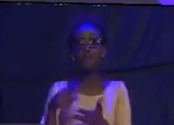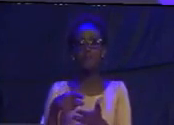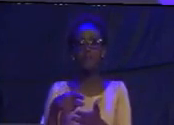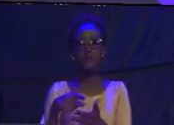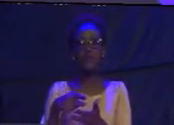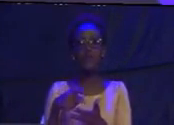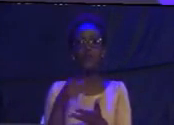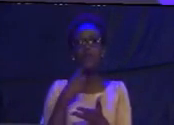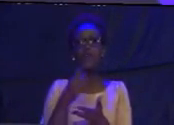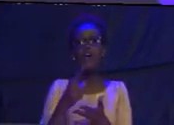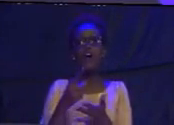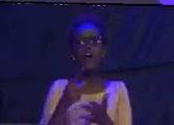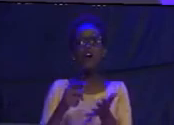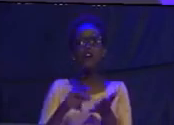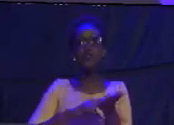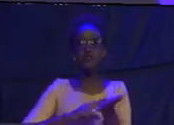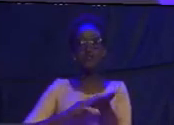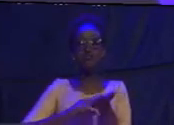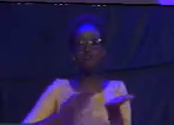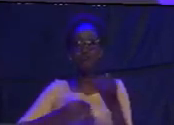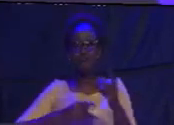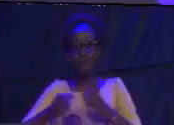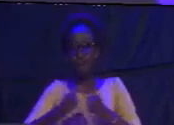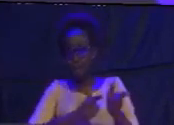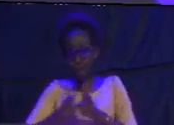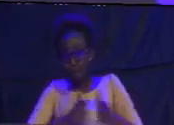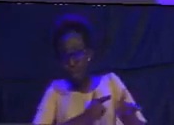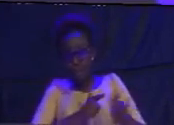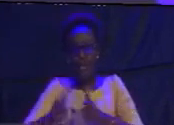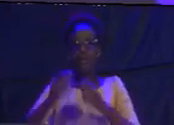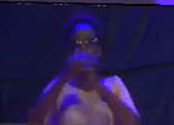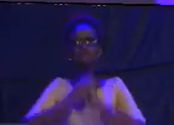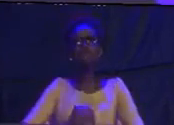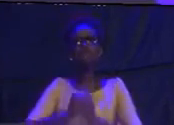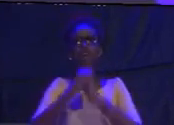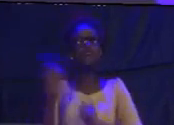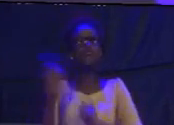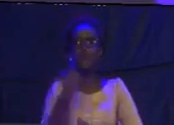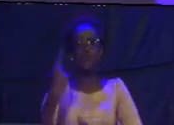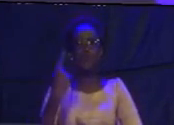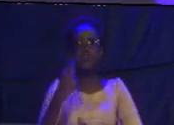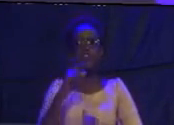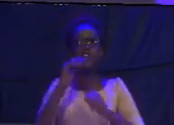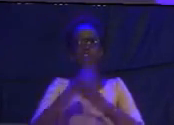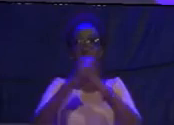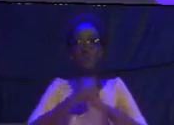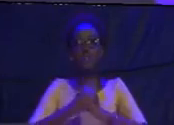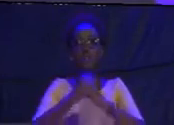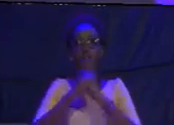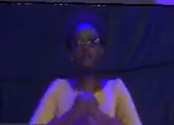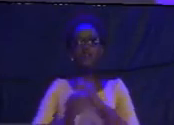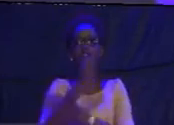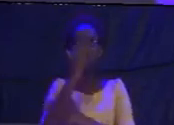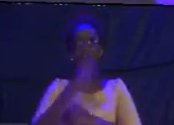overcame Jericho. The weapons used in heaven are praises. Praising